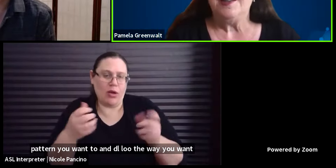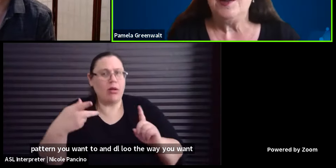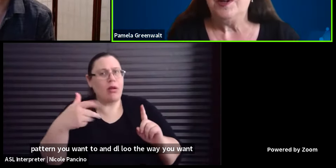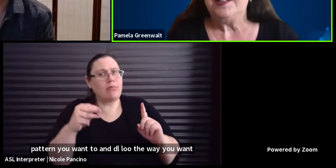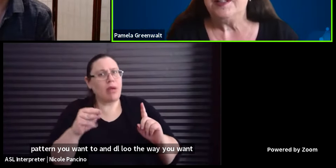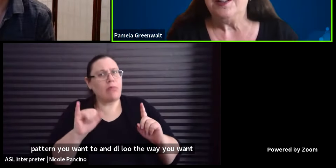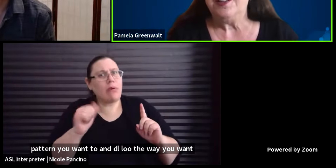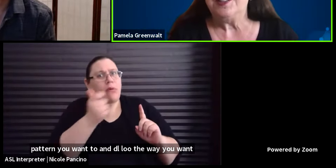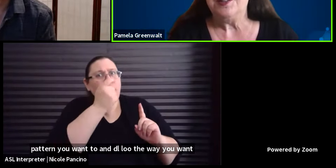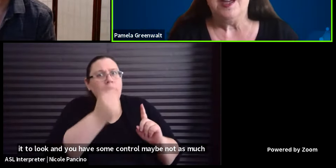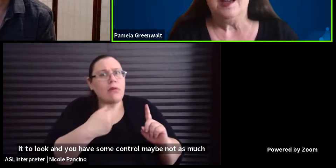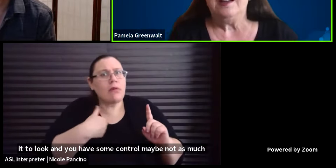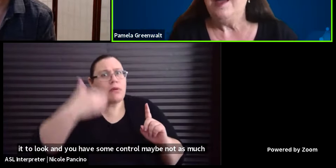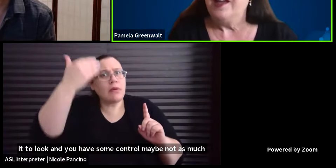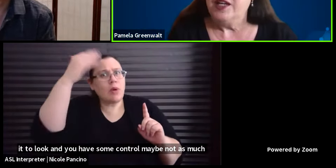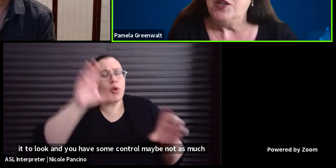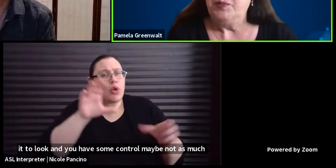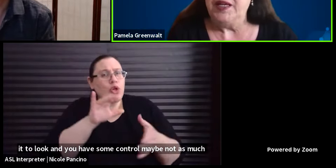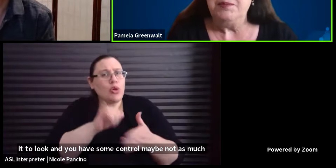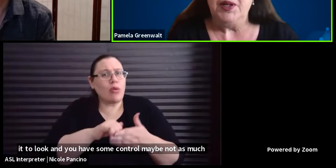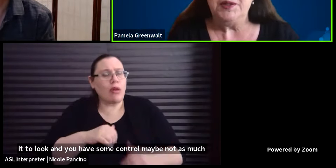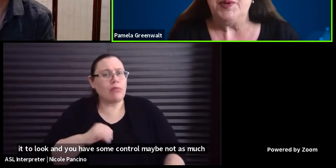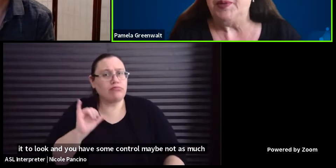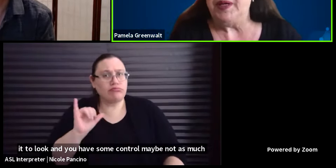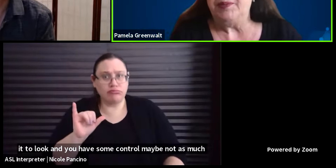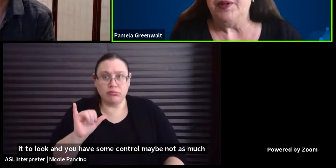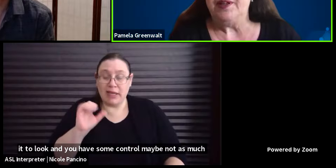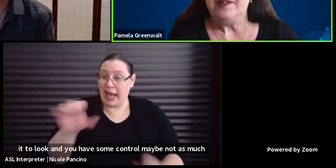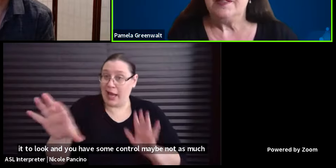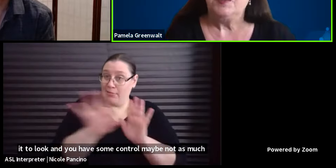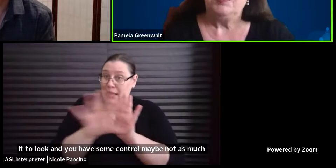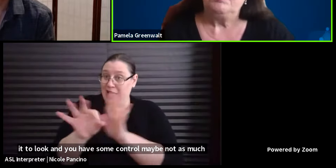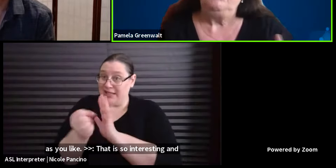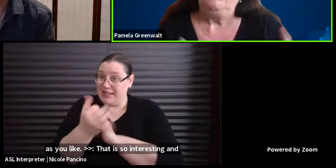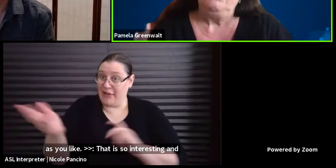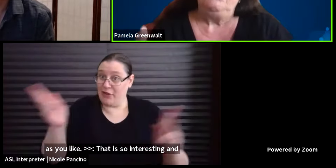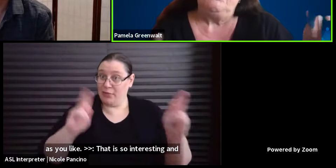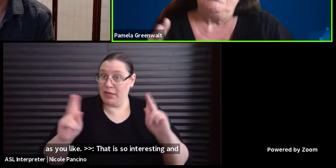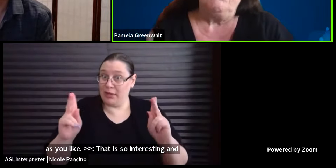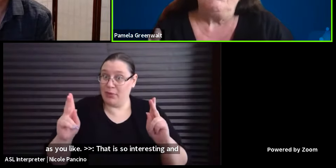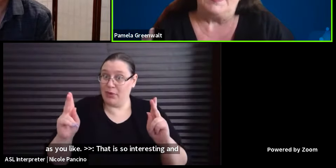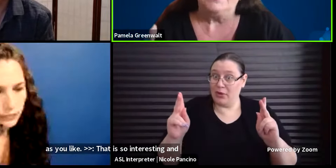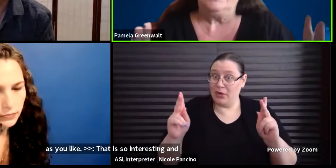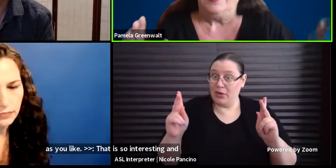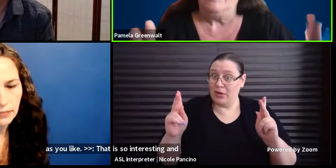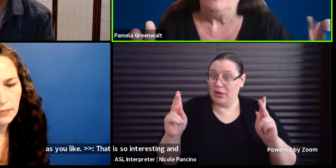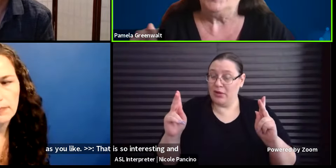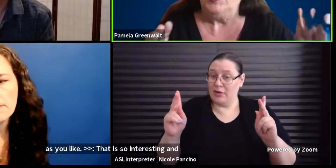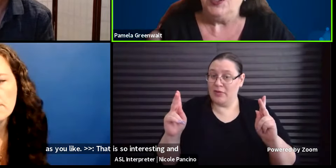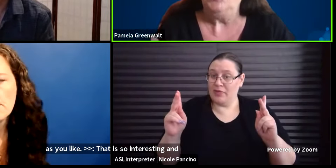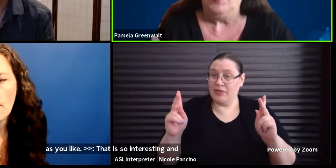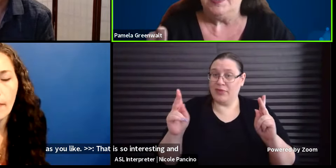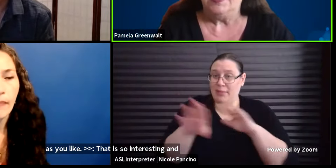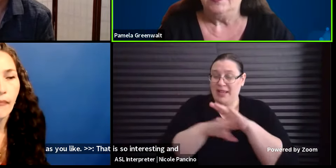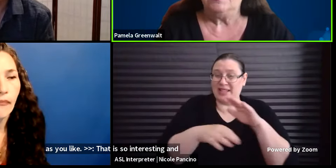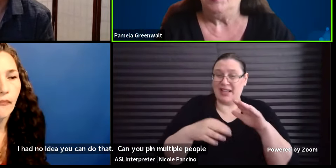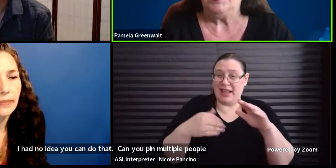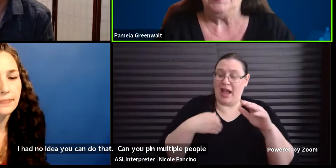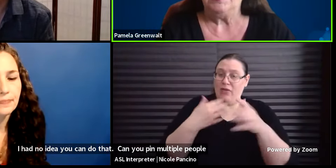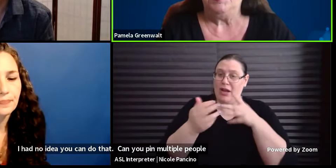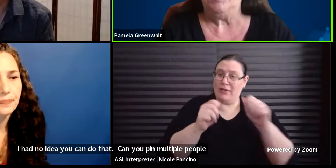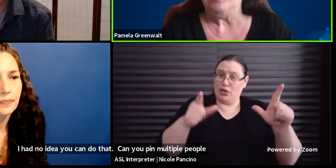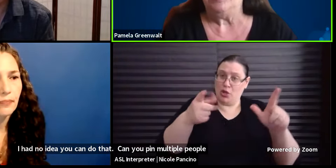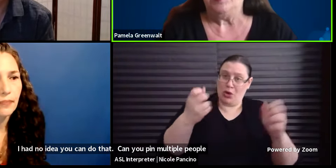interesting. I had no idea you could do that. Can you pin multiple people? And so basically have the screen you want to see